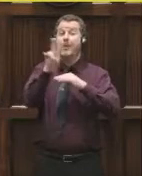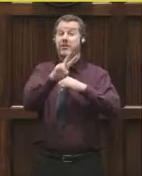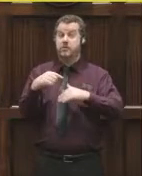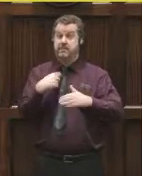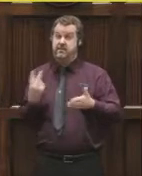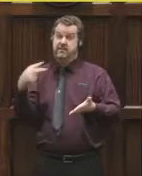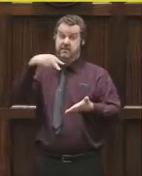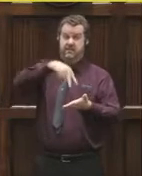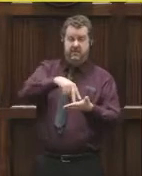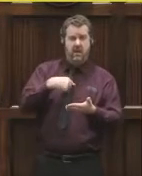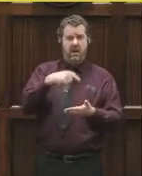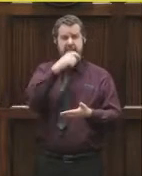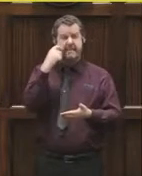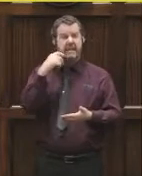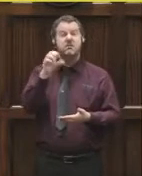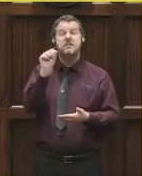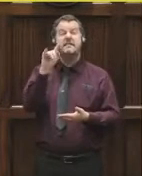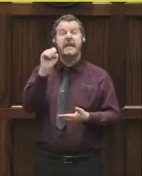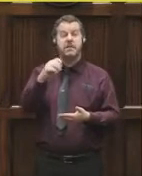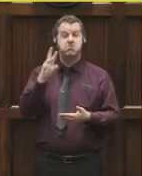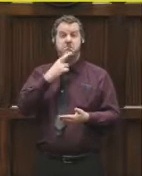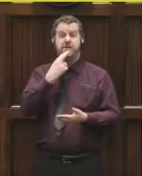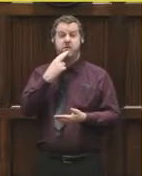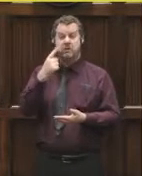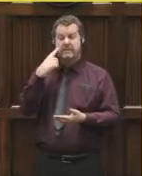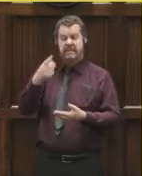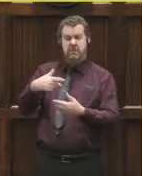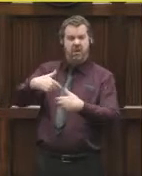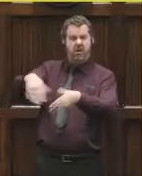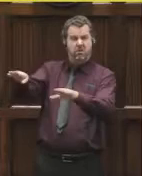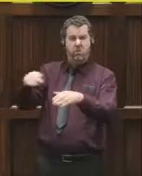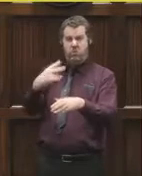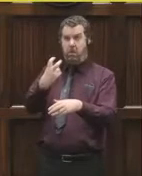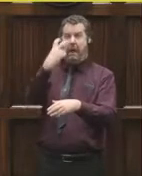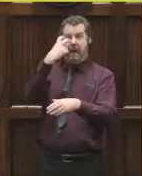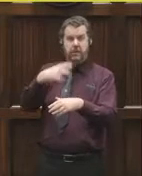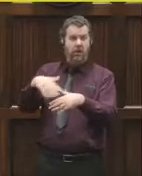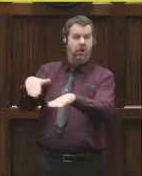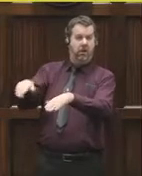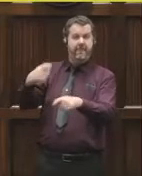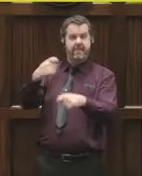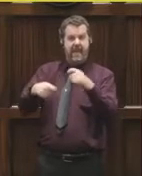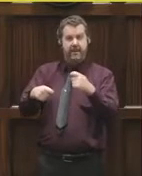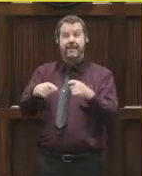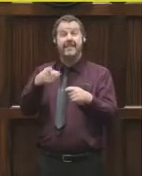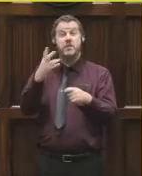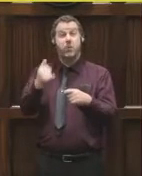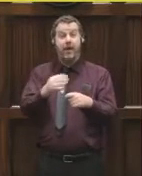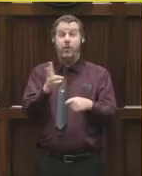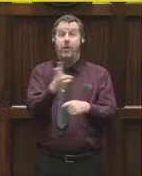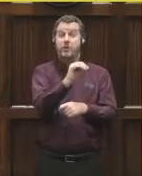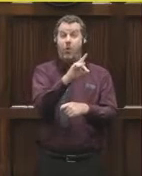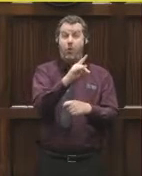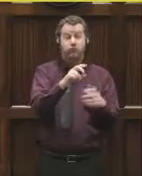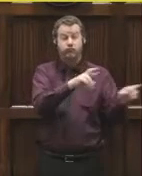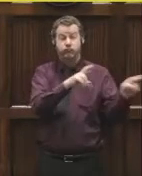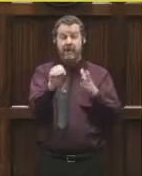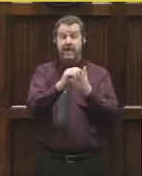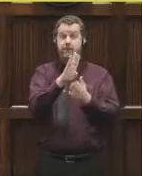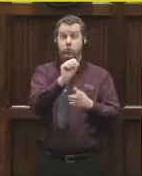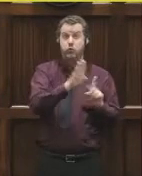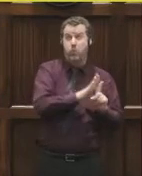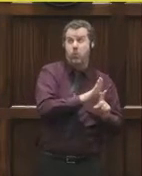would rather see them go blind than to resolve this issue. And that's why there's buses leaving West Cork on Friday to Belfast to resolve that